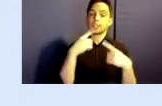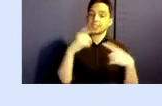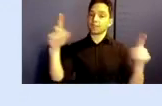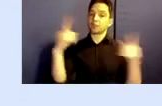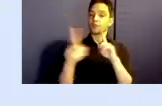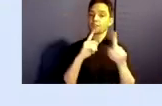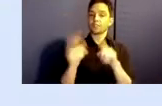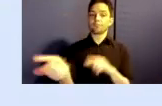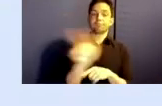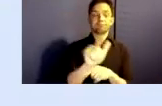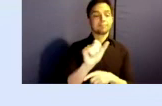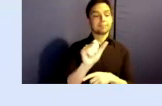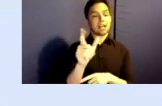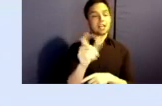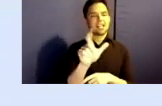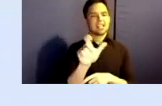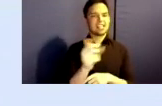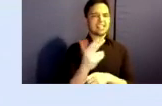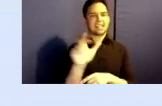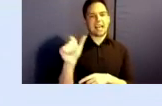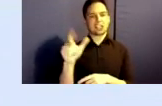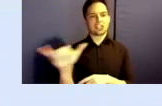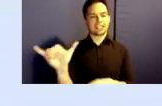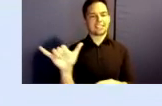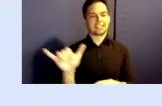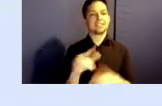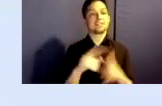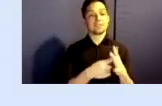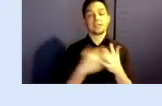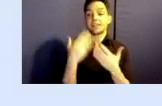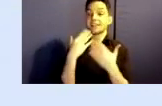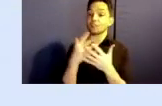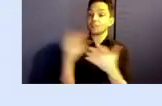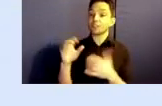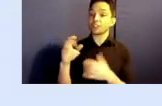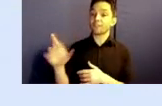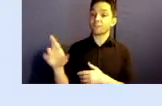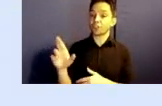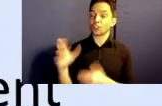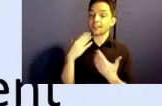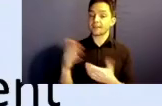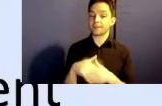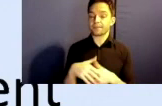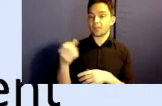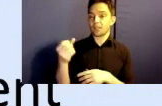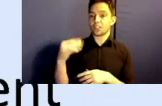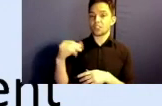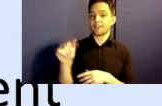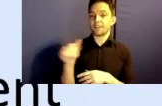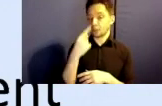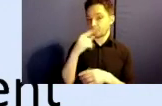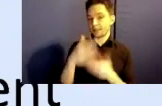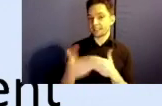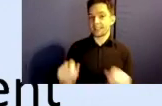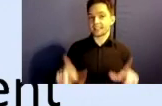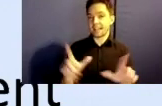Ashley. Let's get started. Thank you so much, Jennifer. So Shiva, if you could take us to the next slide. I